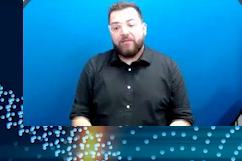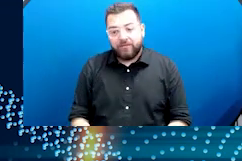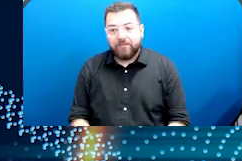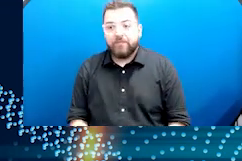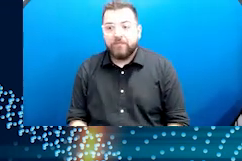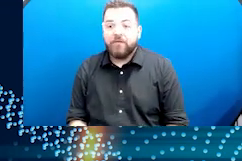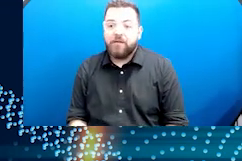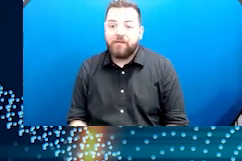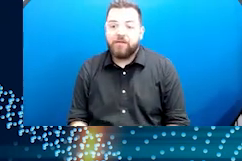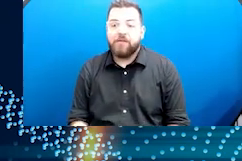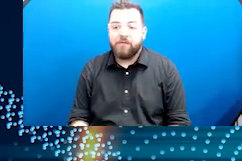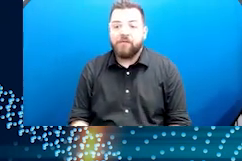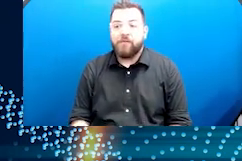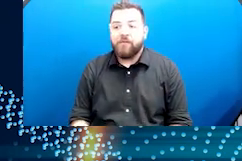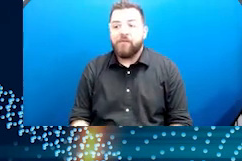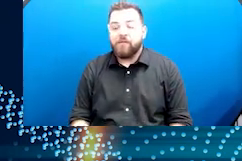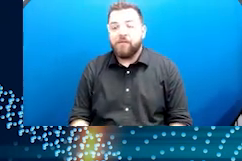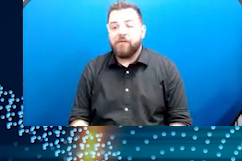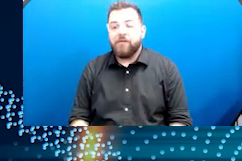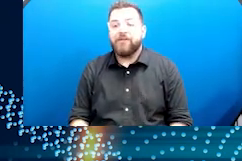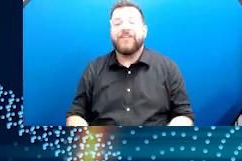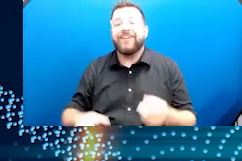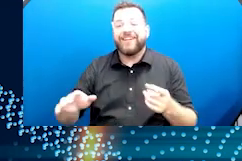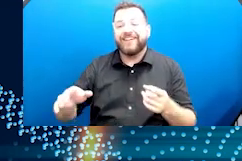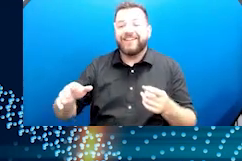Then watch the Terminator.